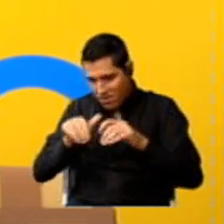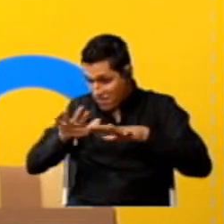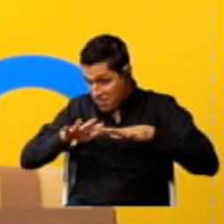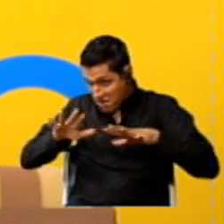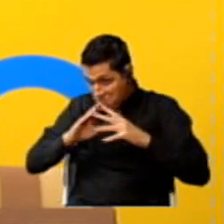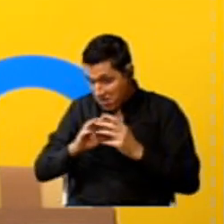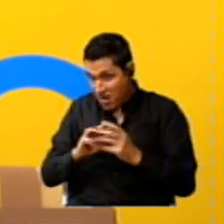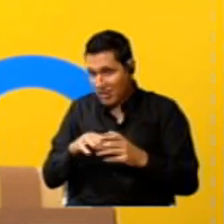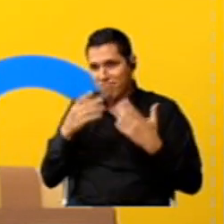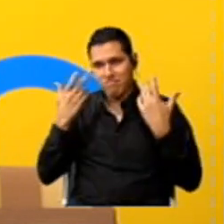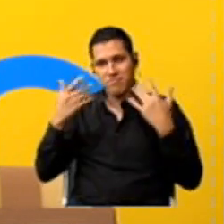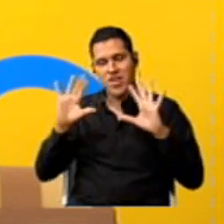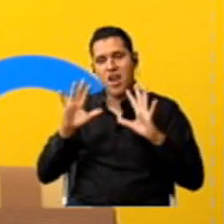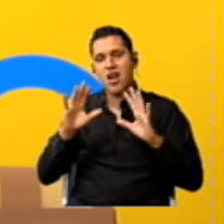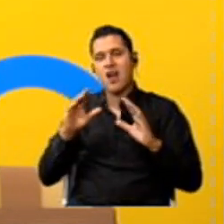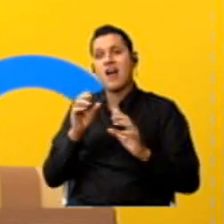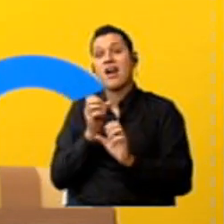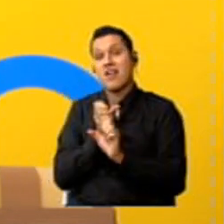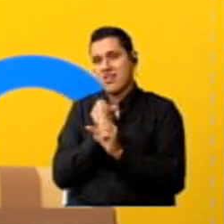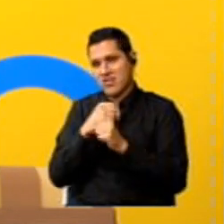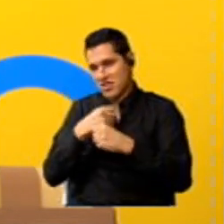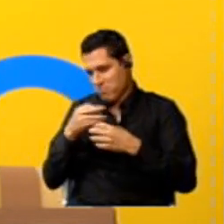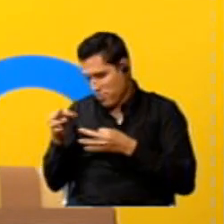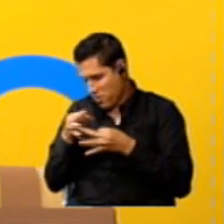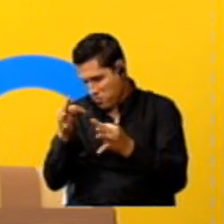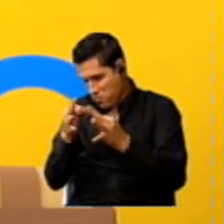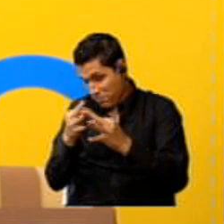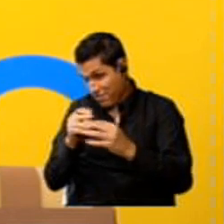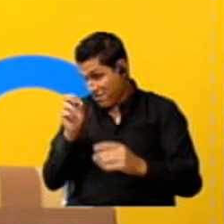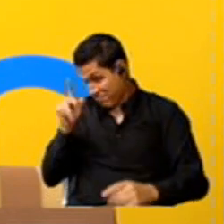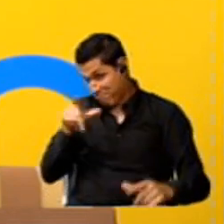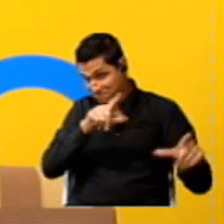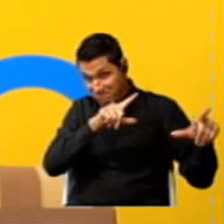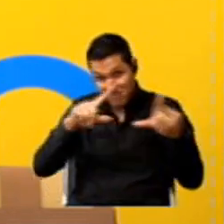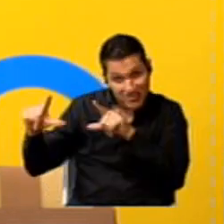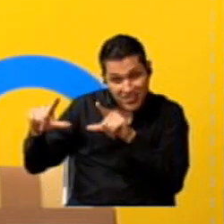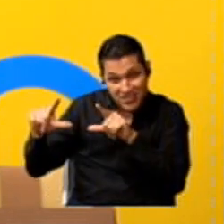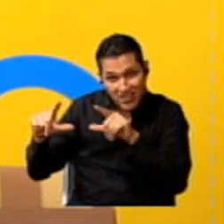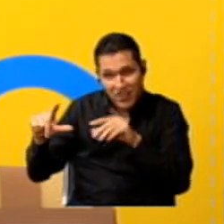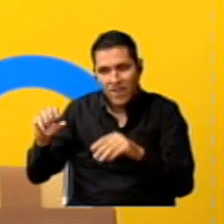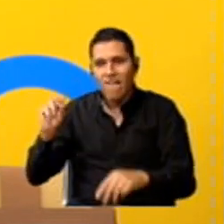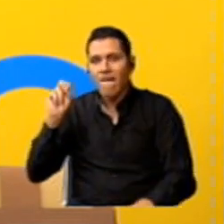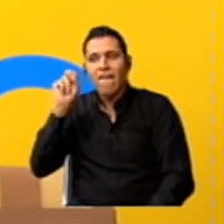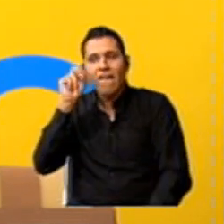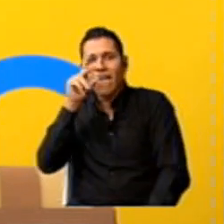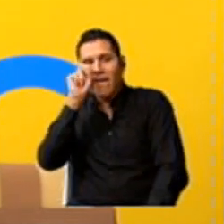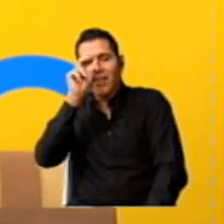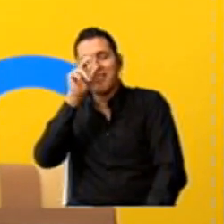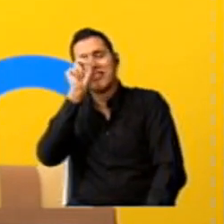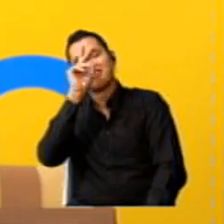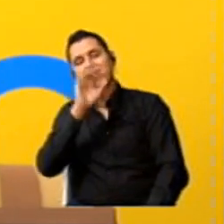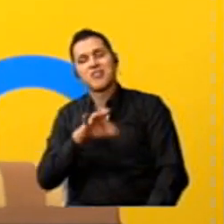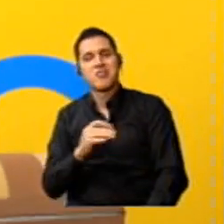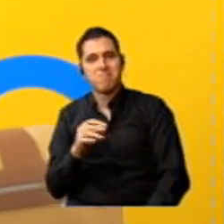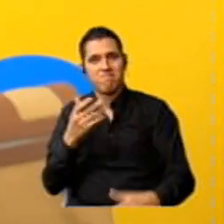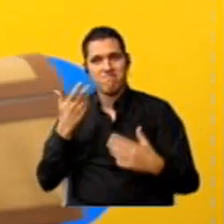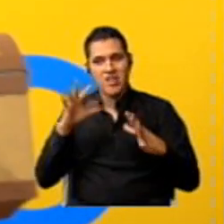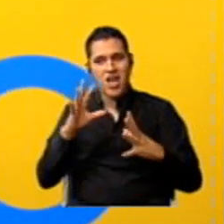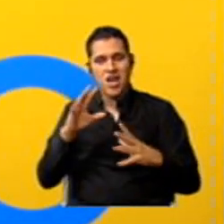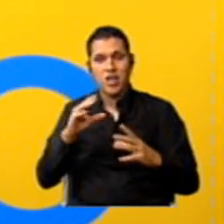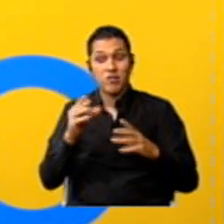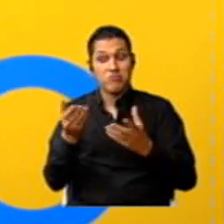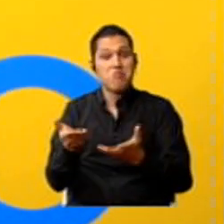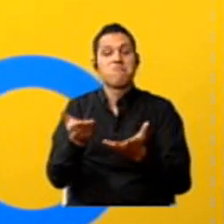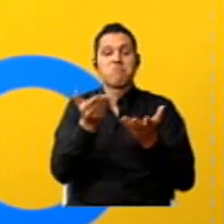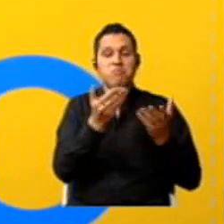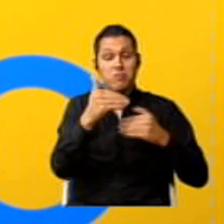places that we have in the tour. Are you ready? Oh, okay. Okay, let's put